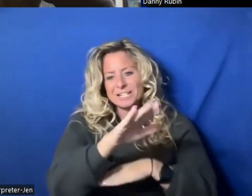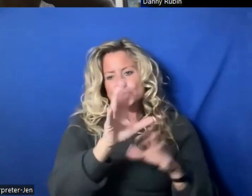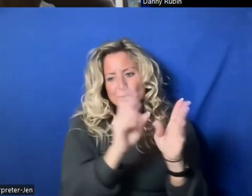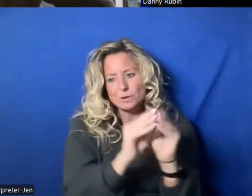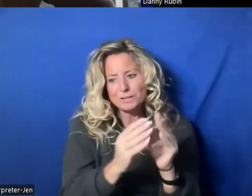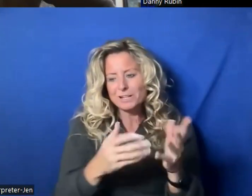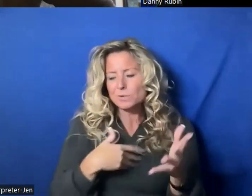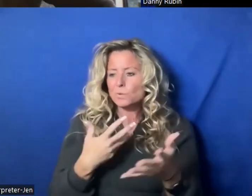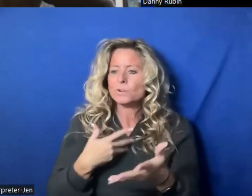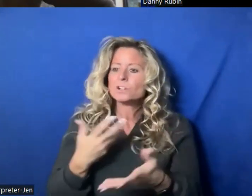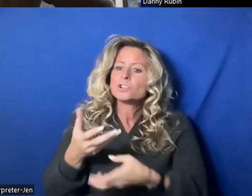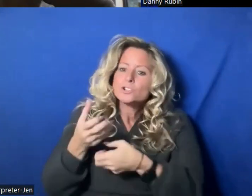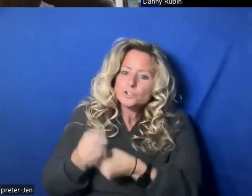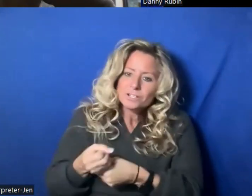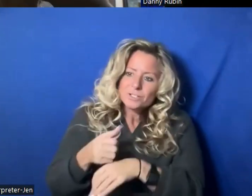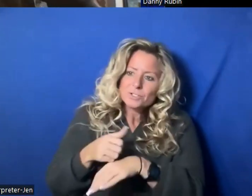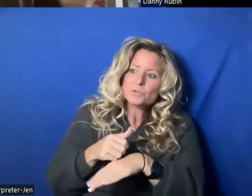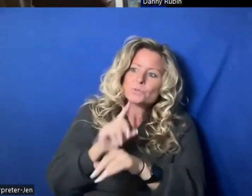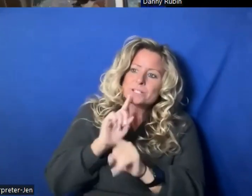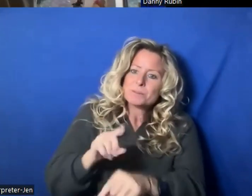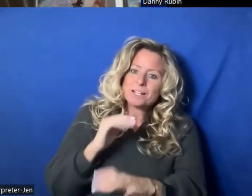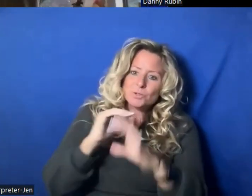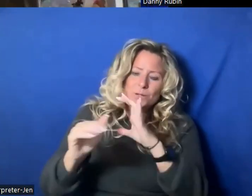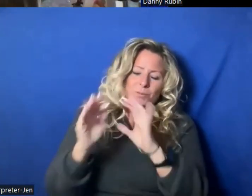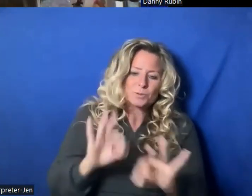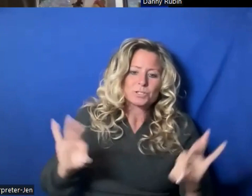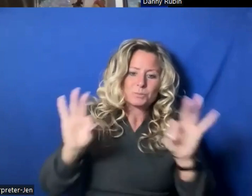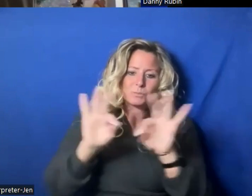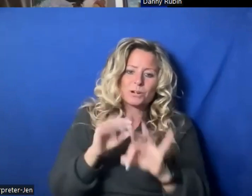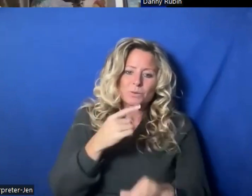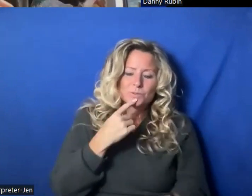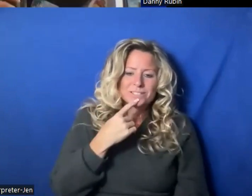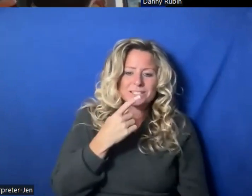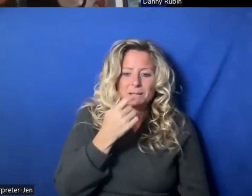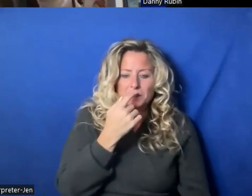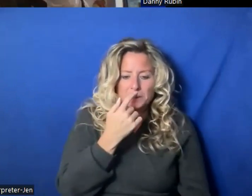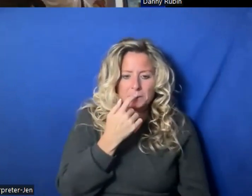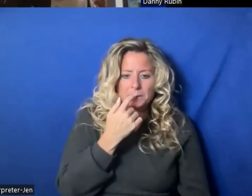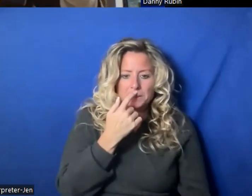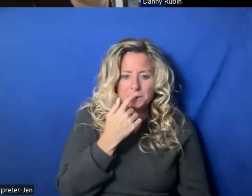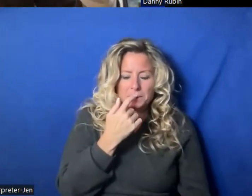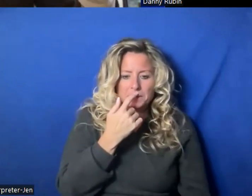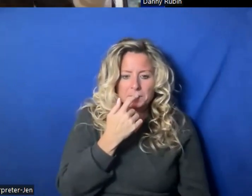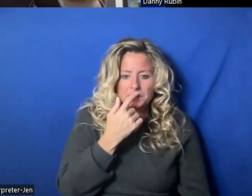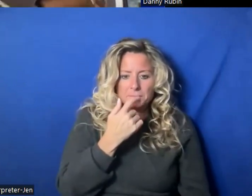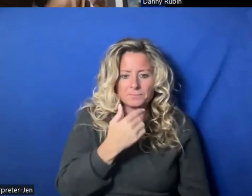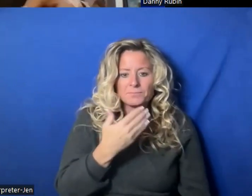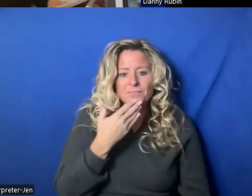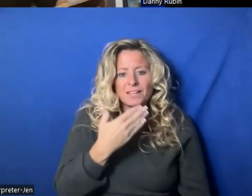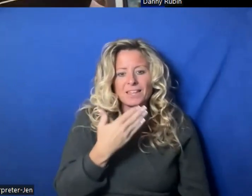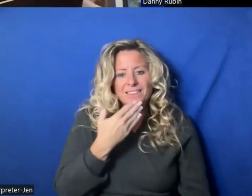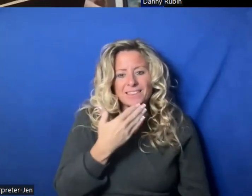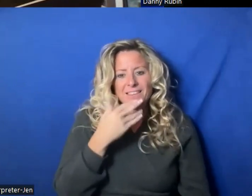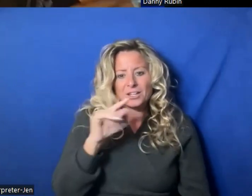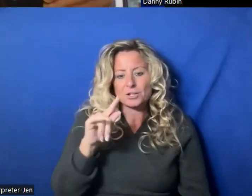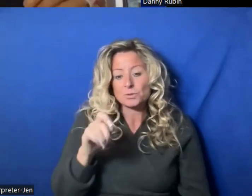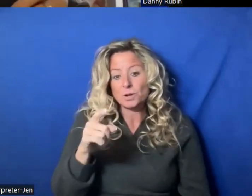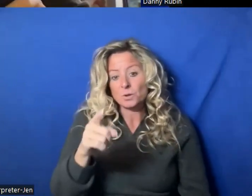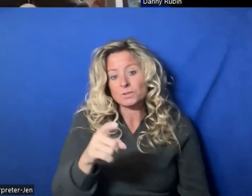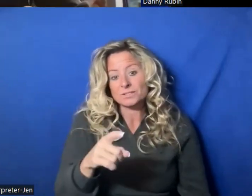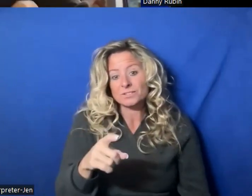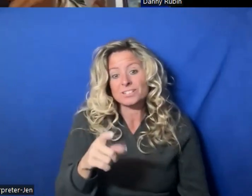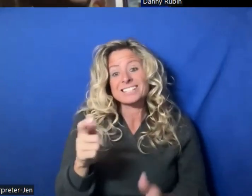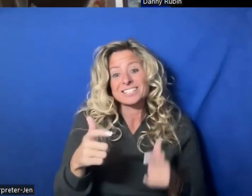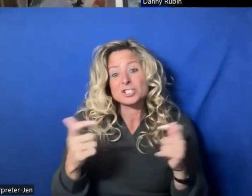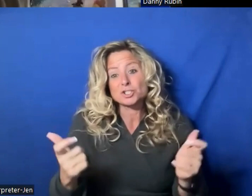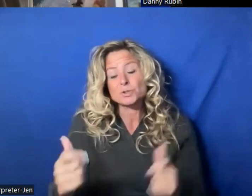to have you respond to emails is super important. But I will say the writing of thank you note. Oh, like, what's that there?